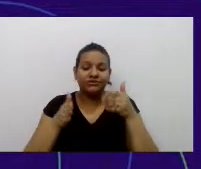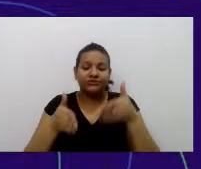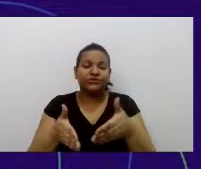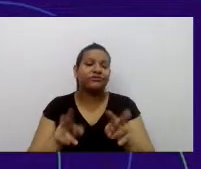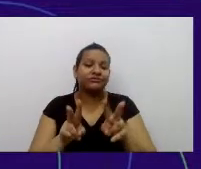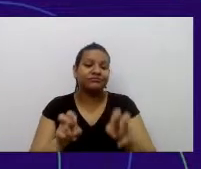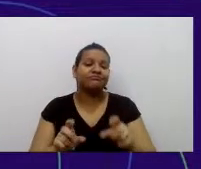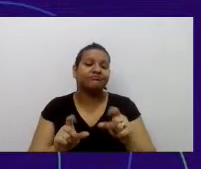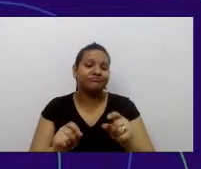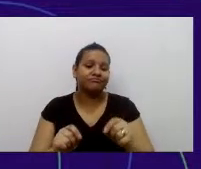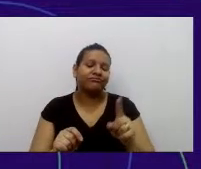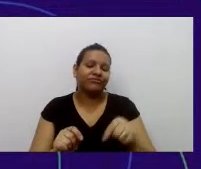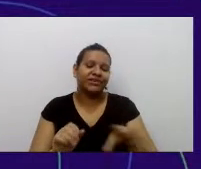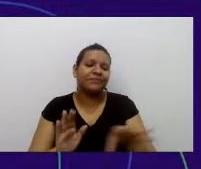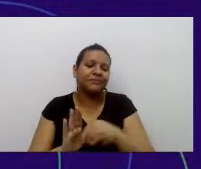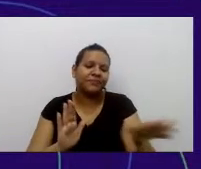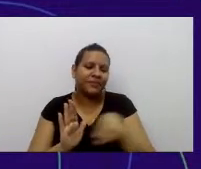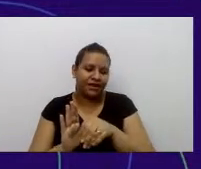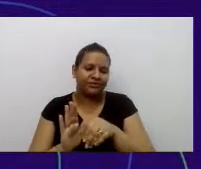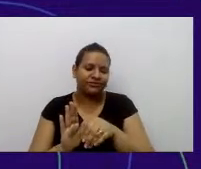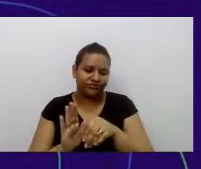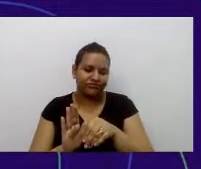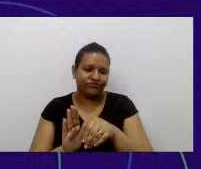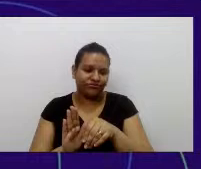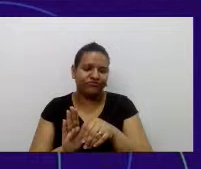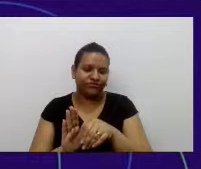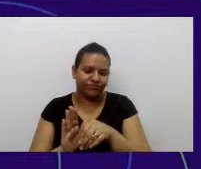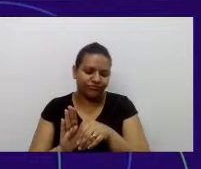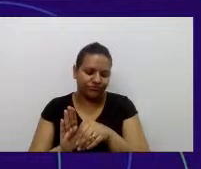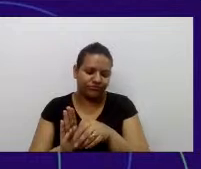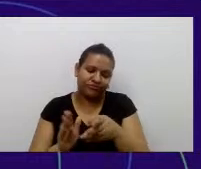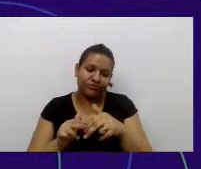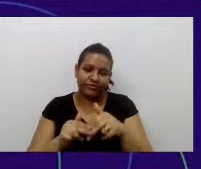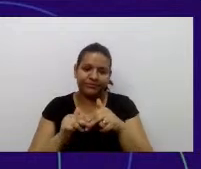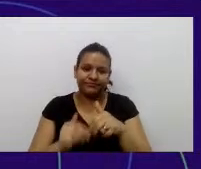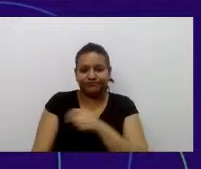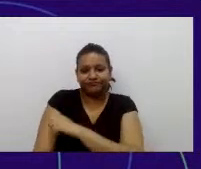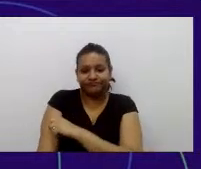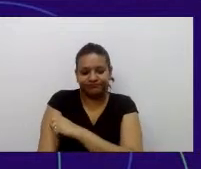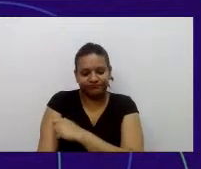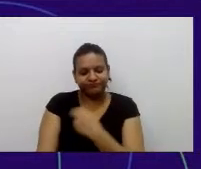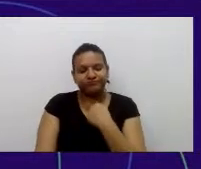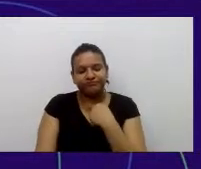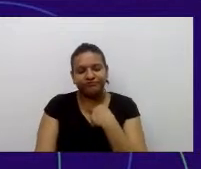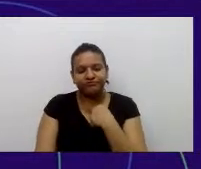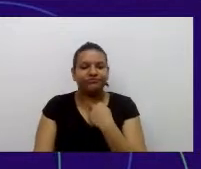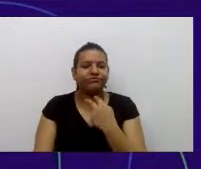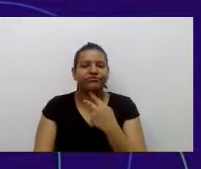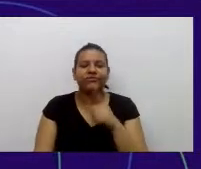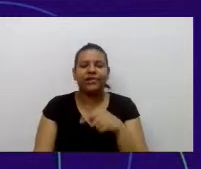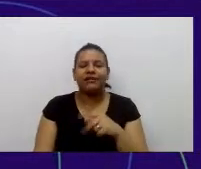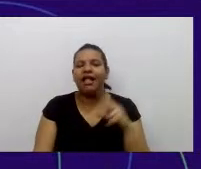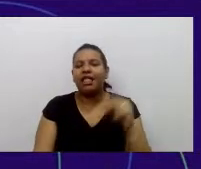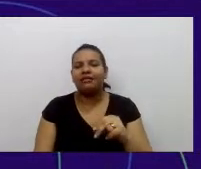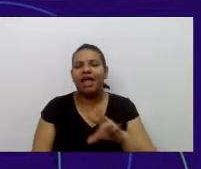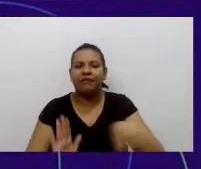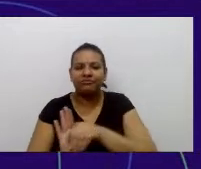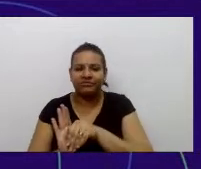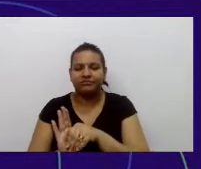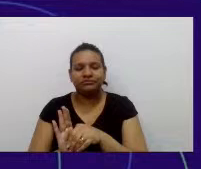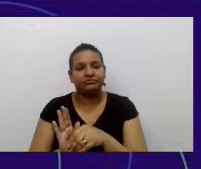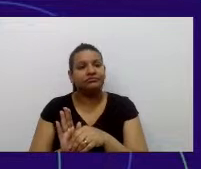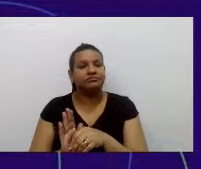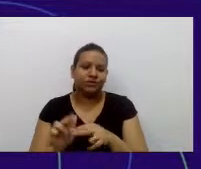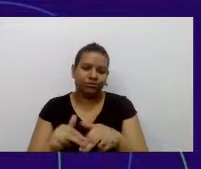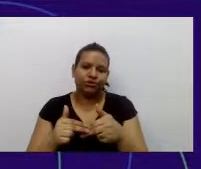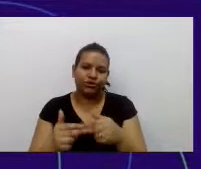students should not be cheating. And I'm not sure that was the discussion we want going on. I think the